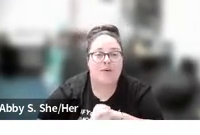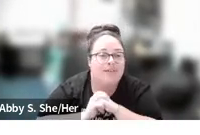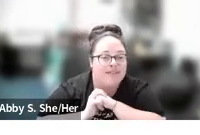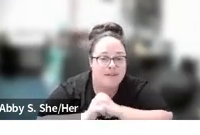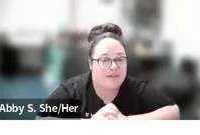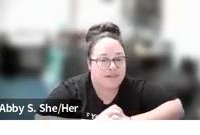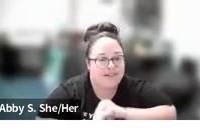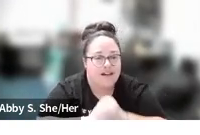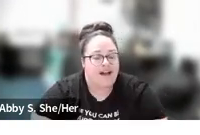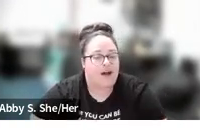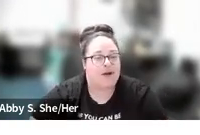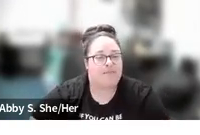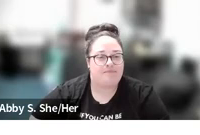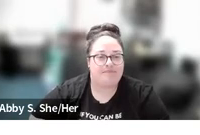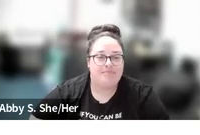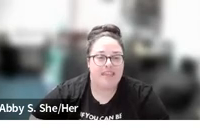so loyal to my Google.